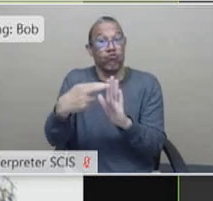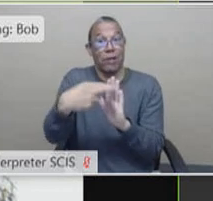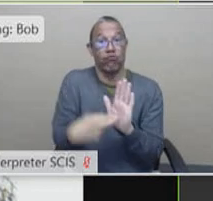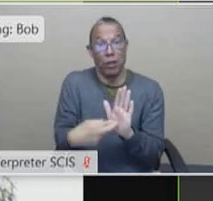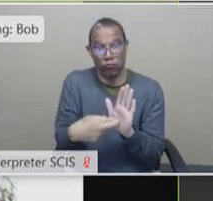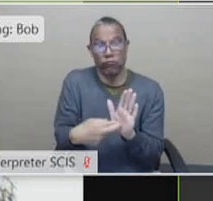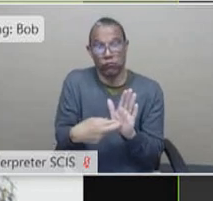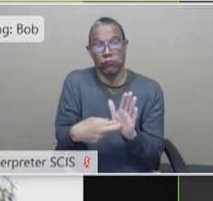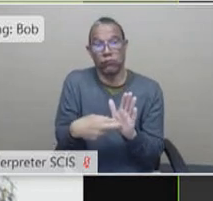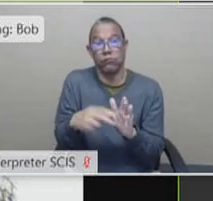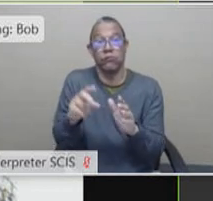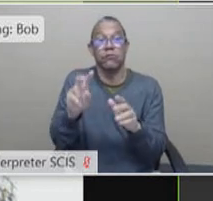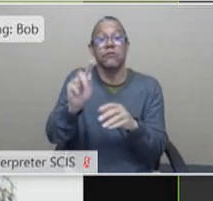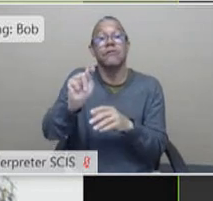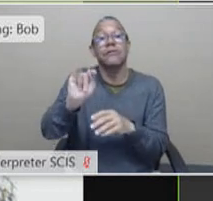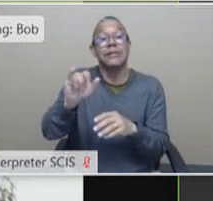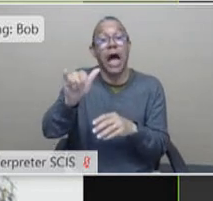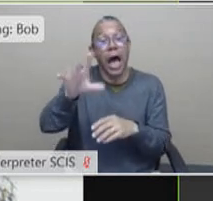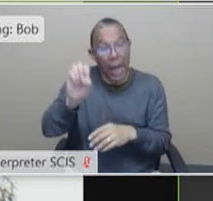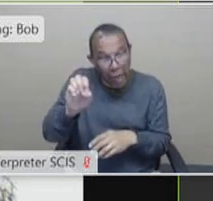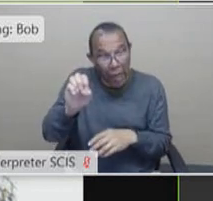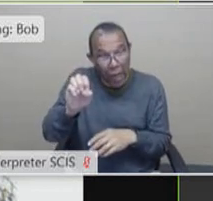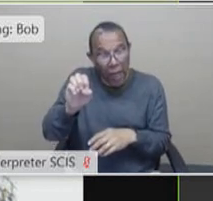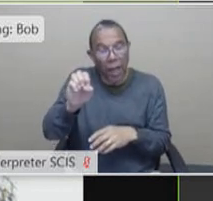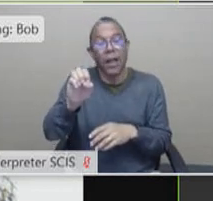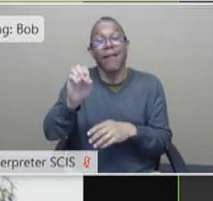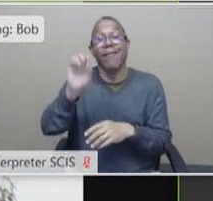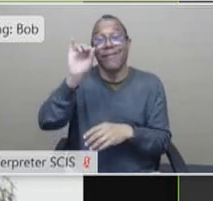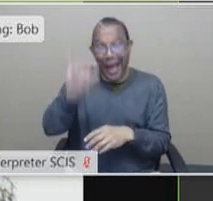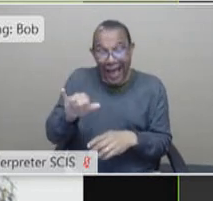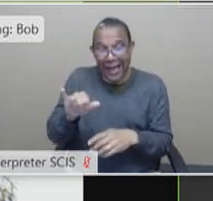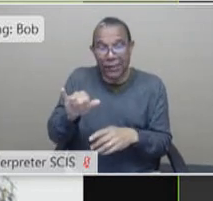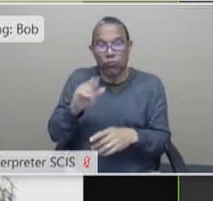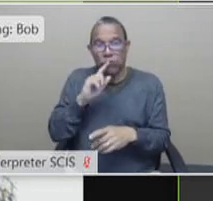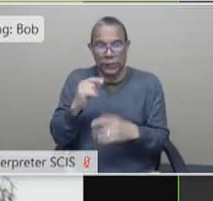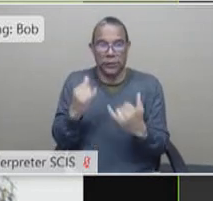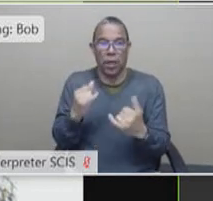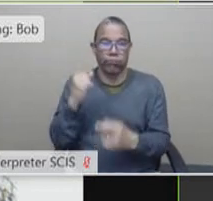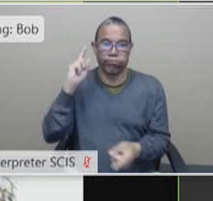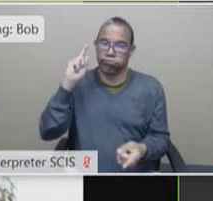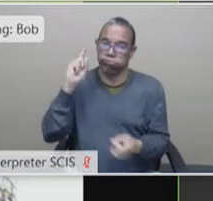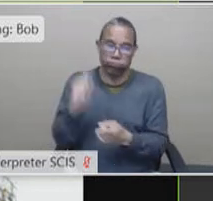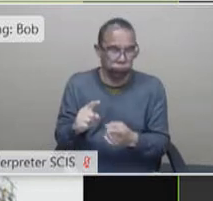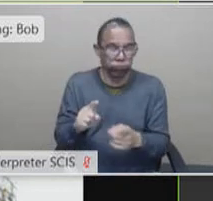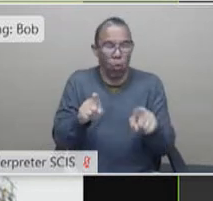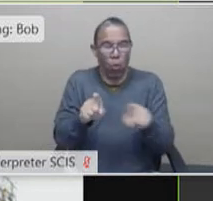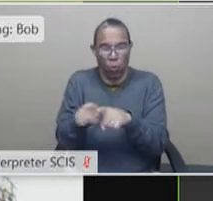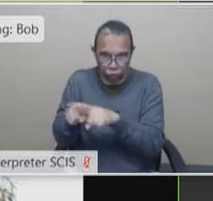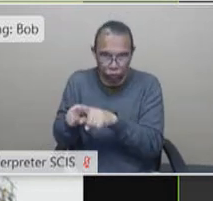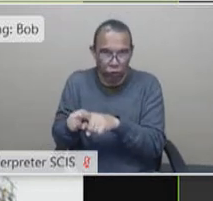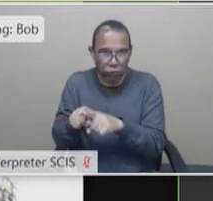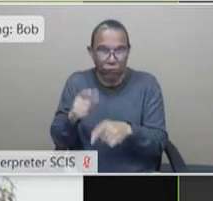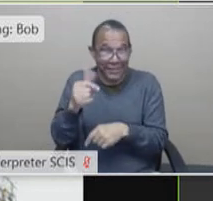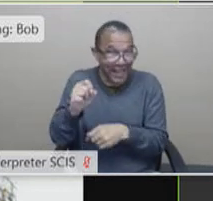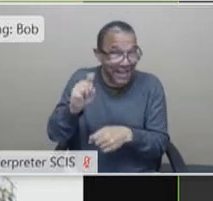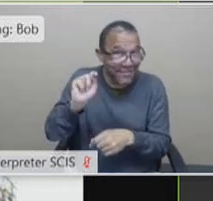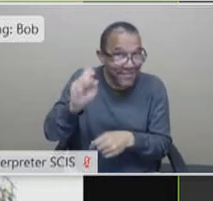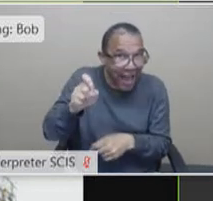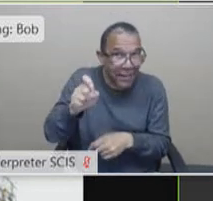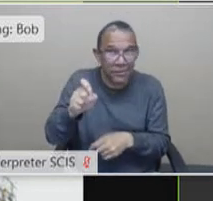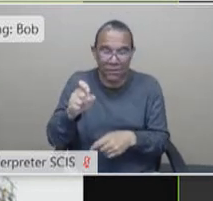state that gets shared with local jurisdictions. But as they've seen more generic decrease in activity, we're seeing fewer receipts